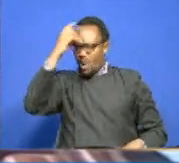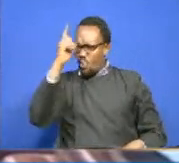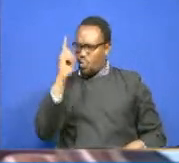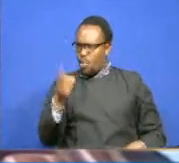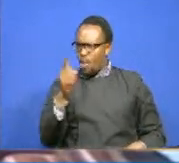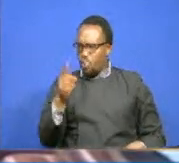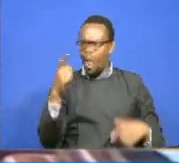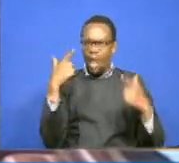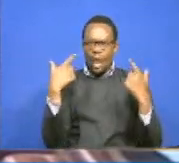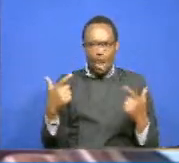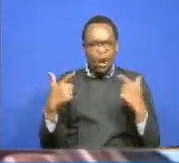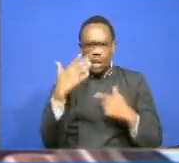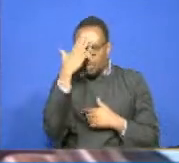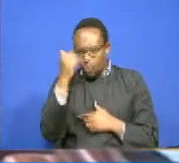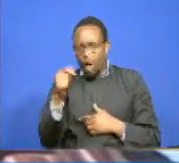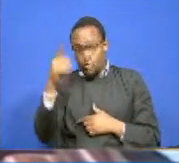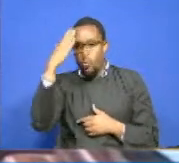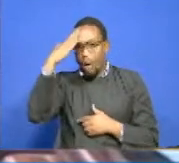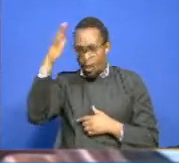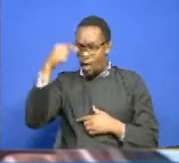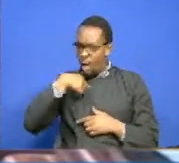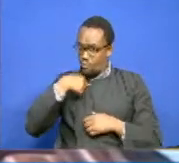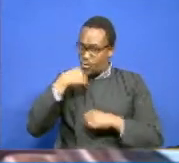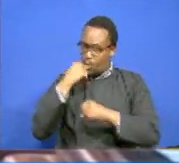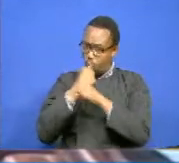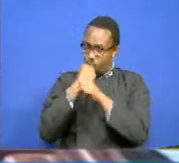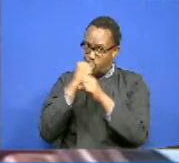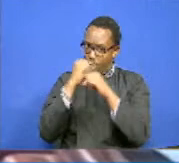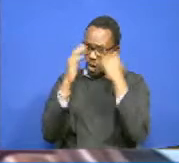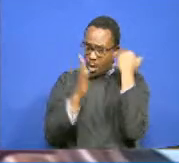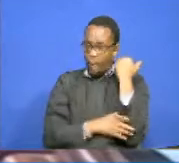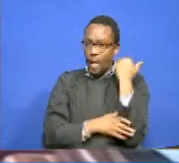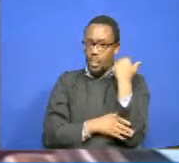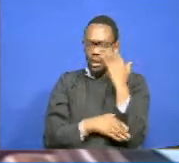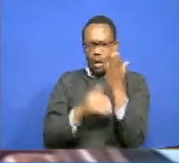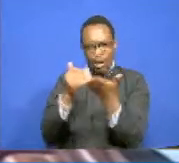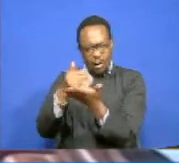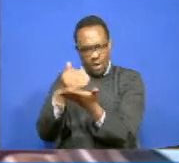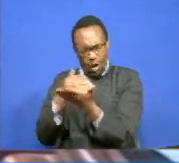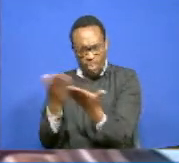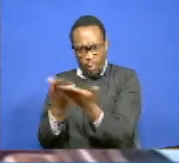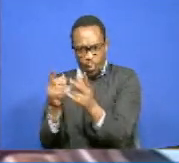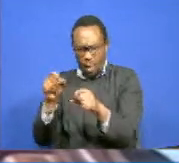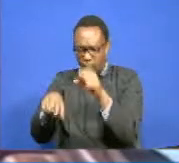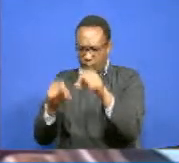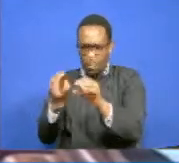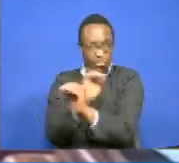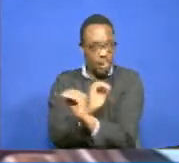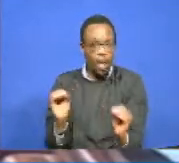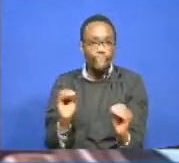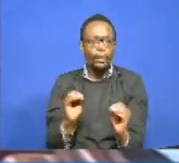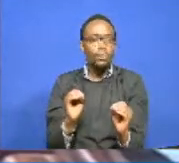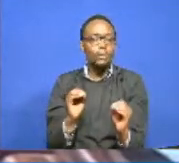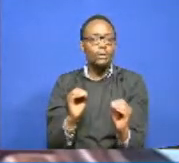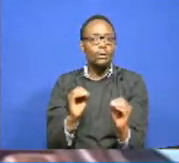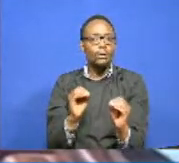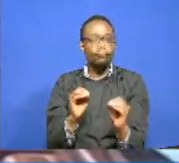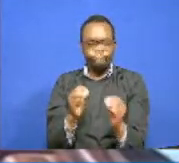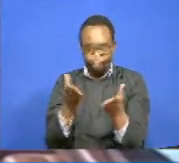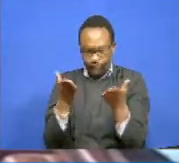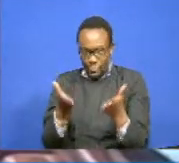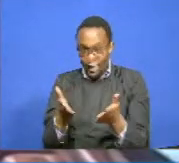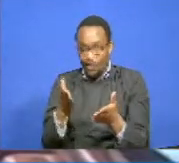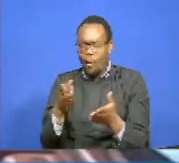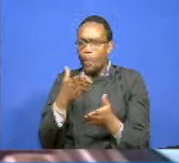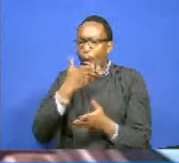servant. So you knew that I harvest where I have not sown and gathered where I have not scattered seed. Well then, you